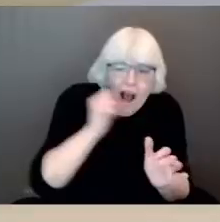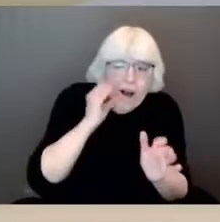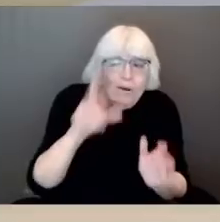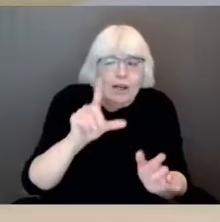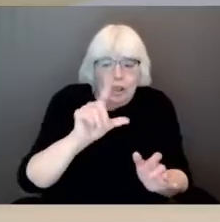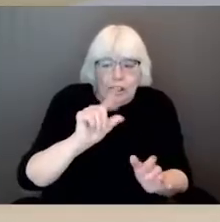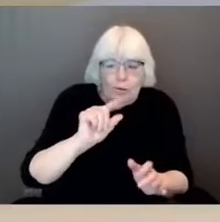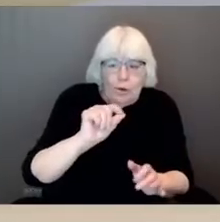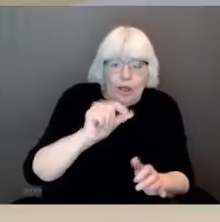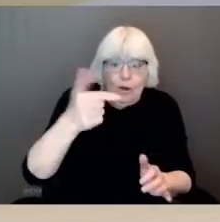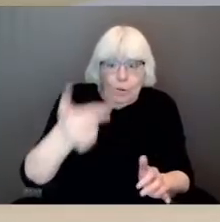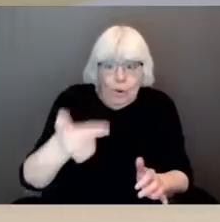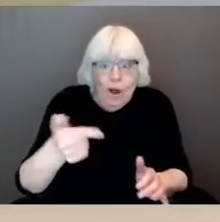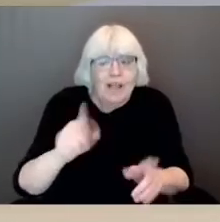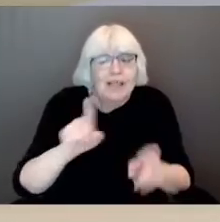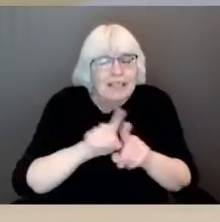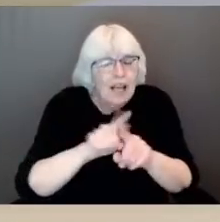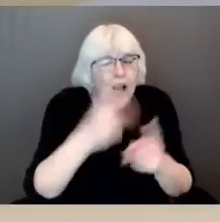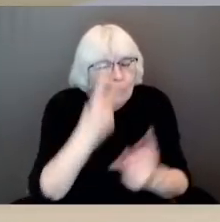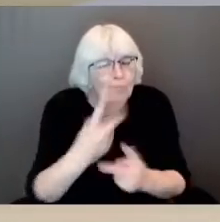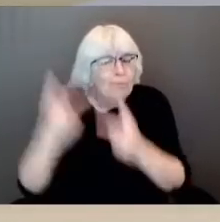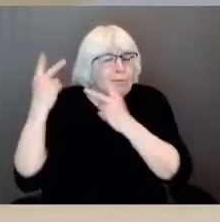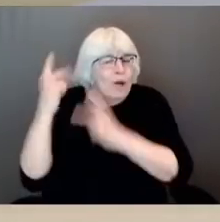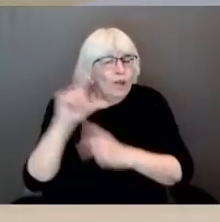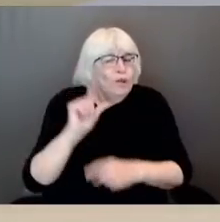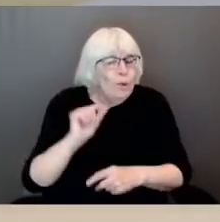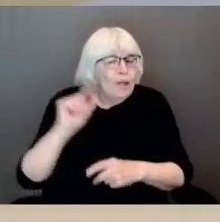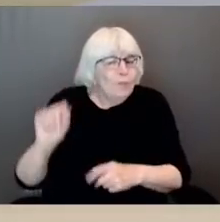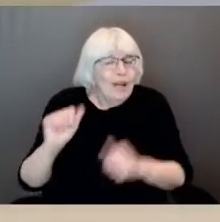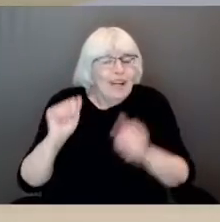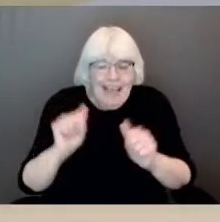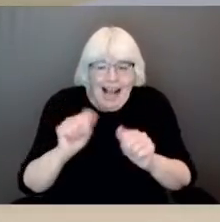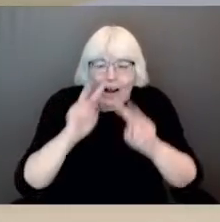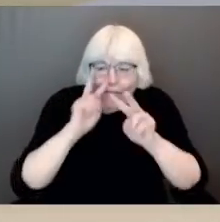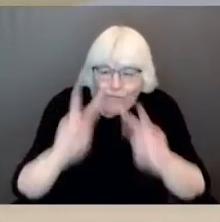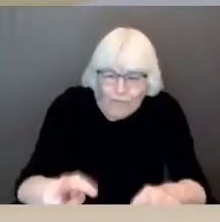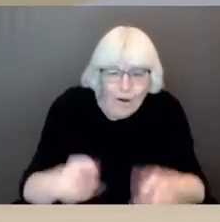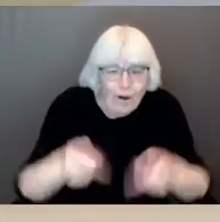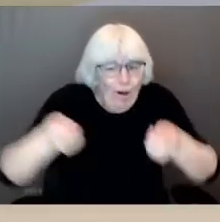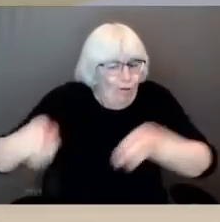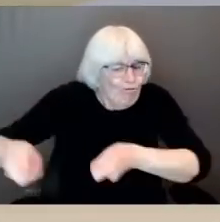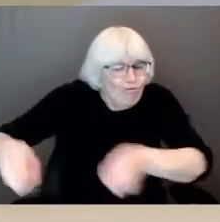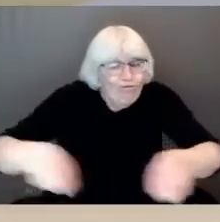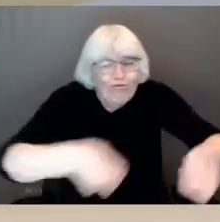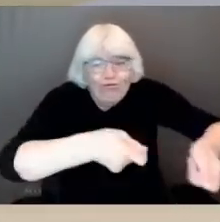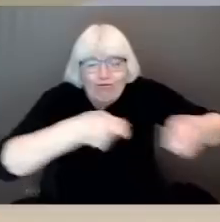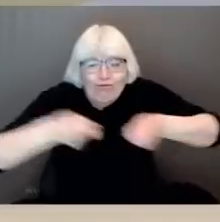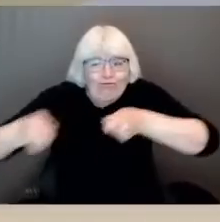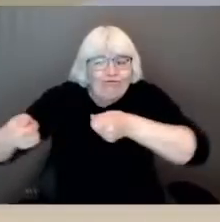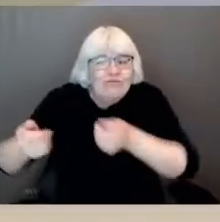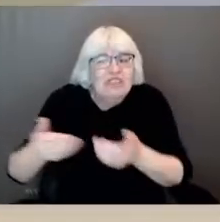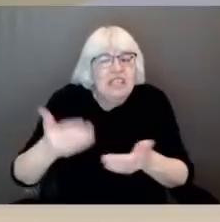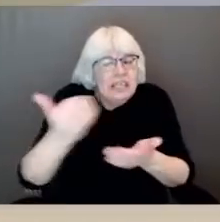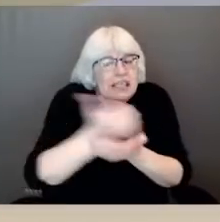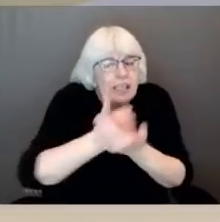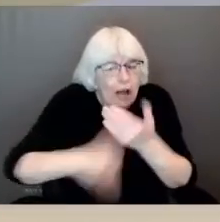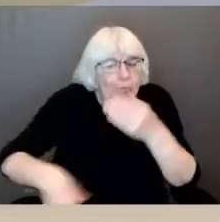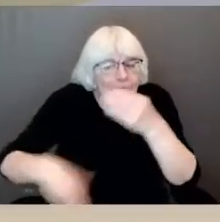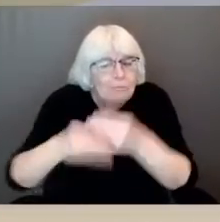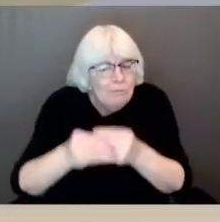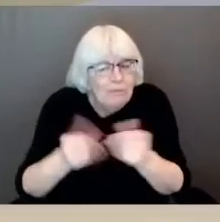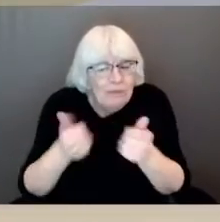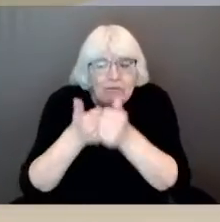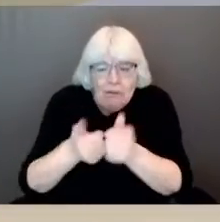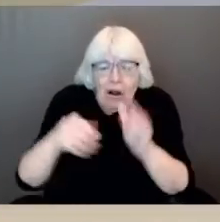children across PEI can look forward to trick-or-treating with some slight modifications, just like they did last year. As